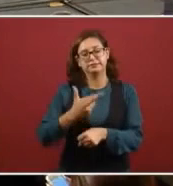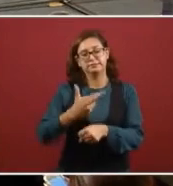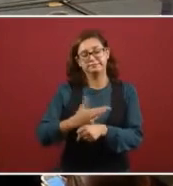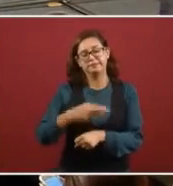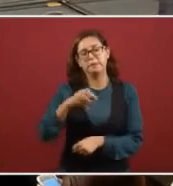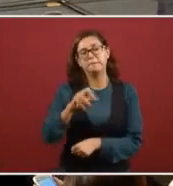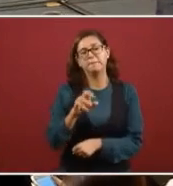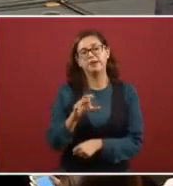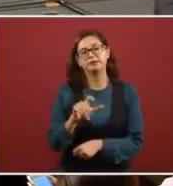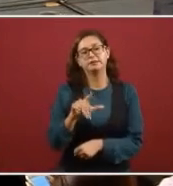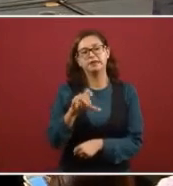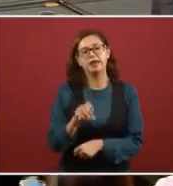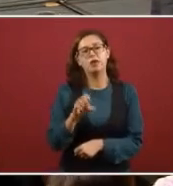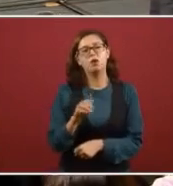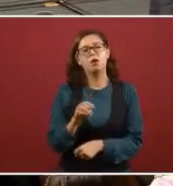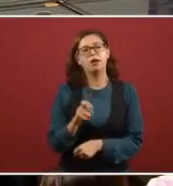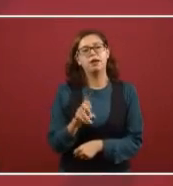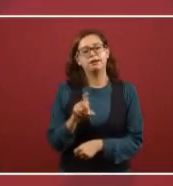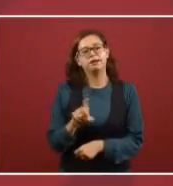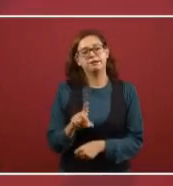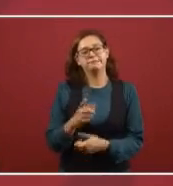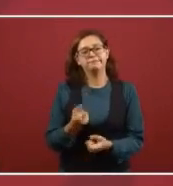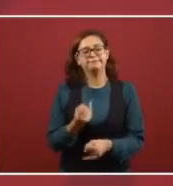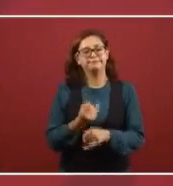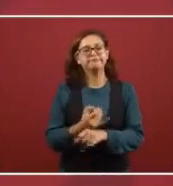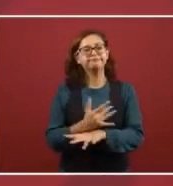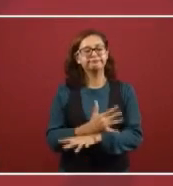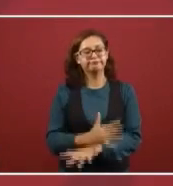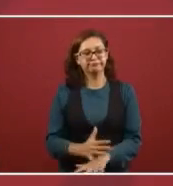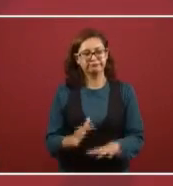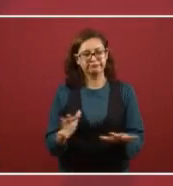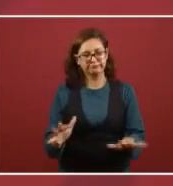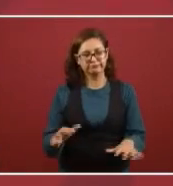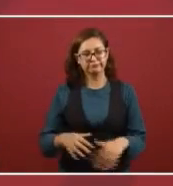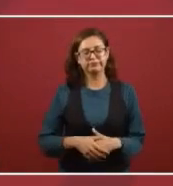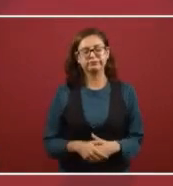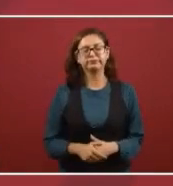Marcelo Ebrard, Secretary of External Relations or Foreign Relations.